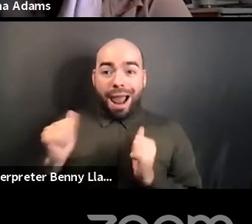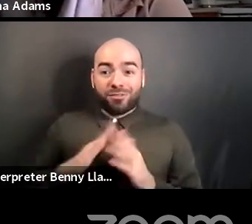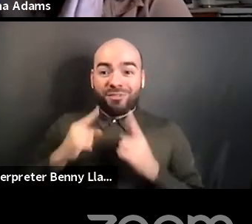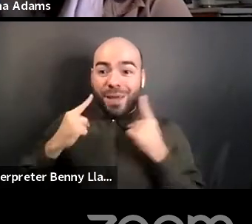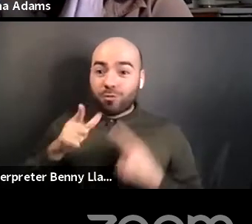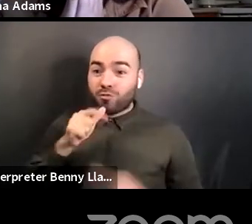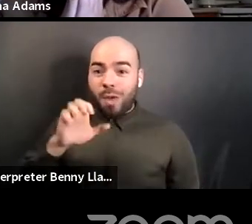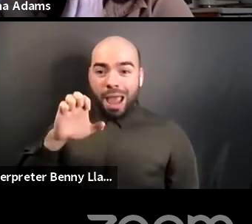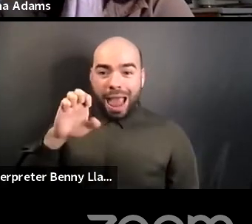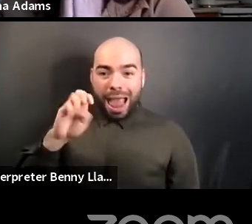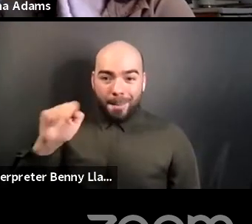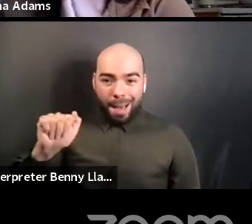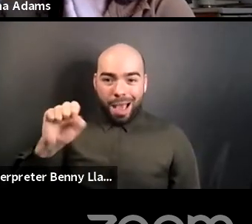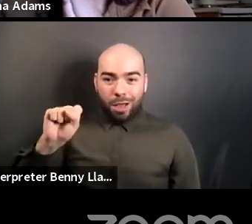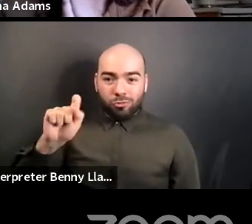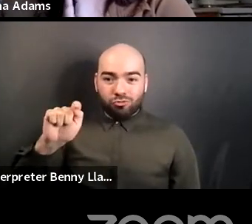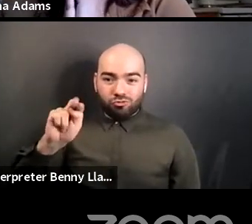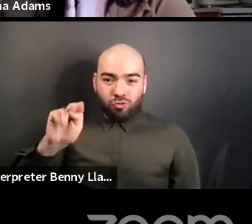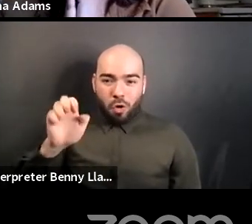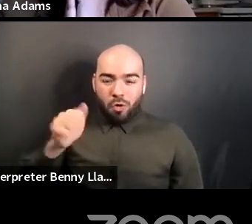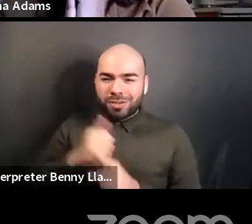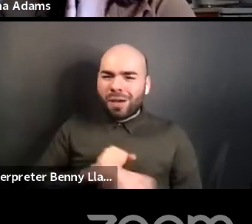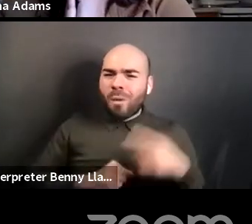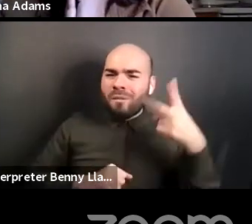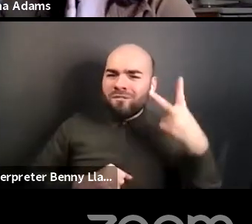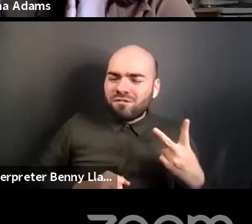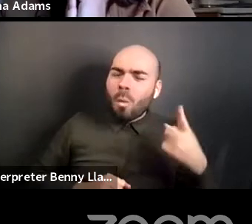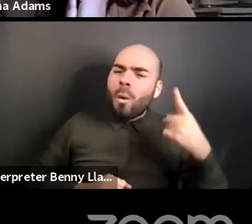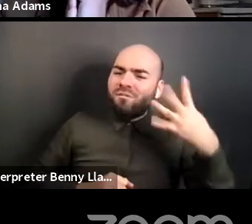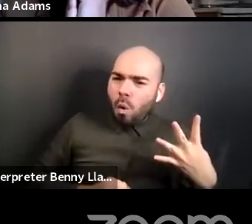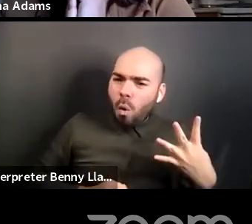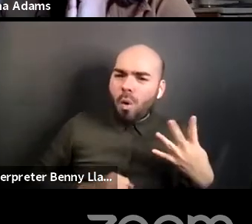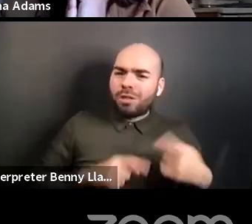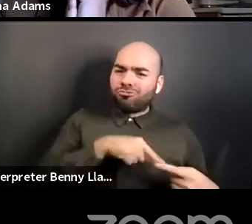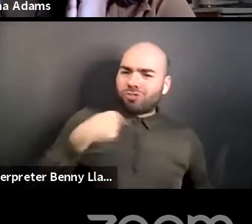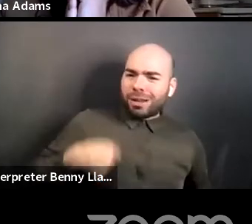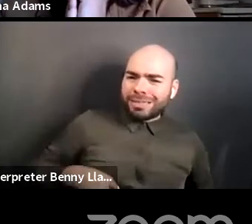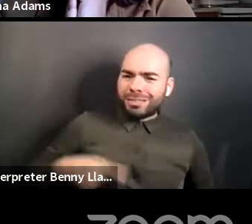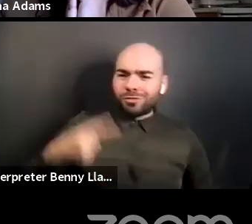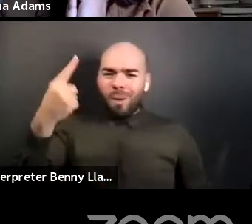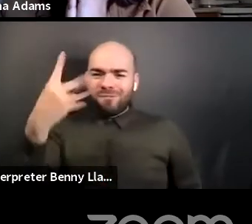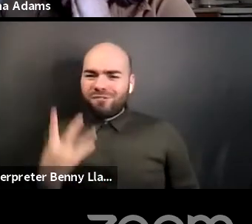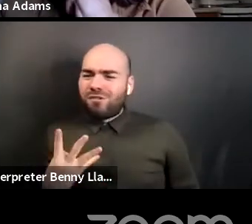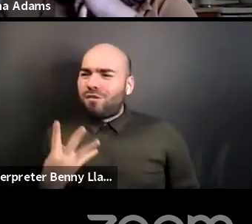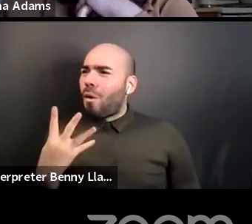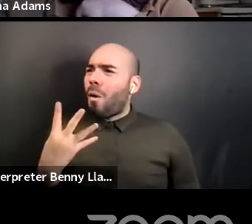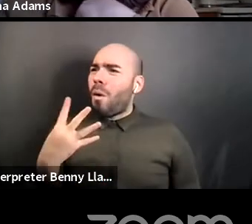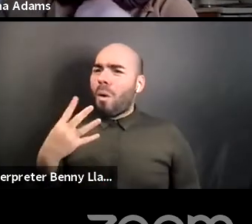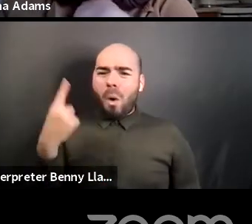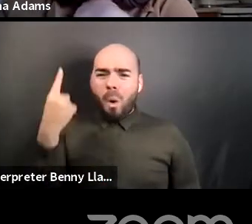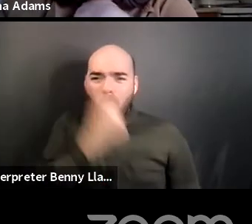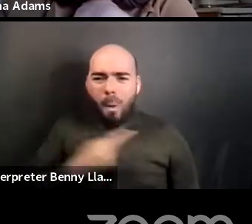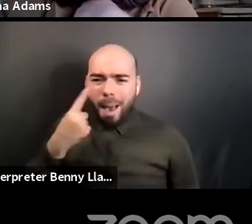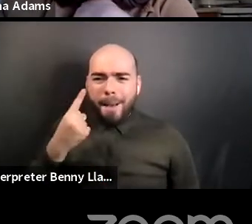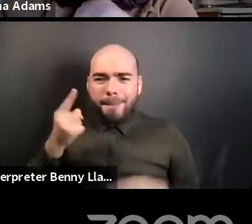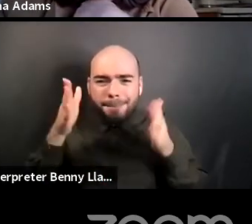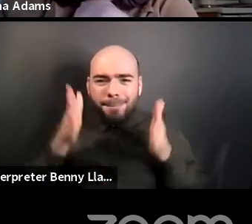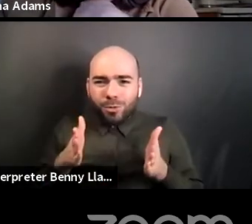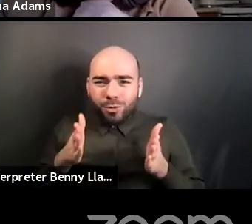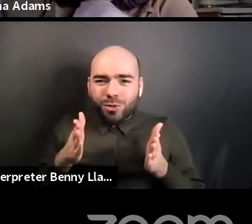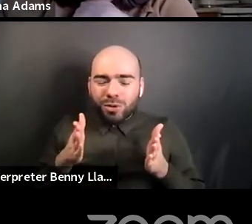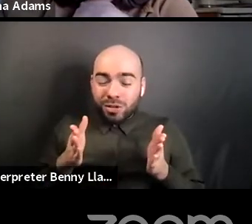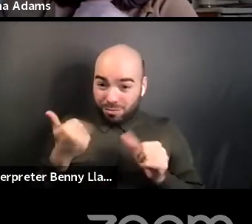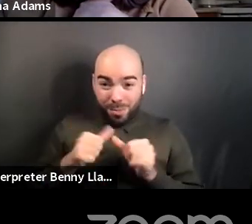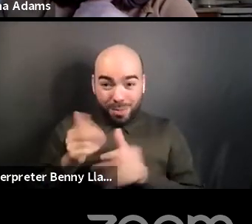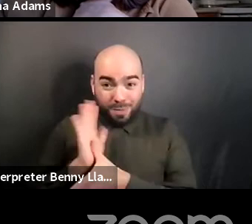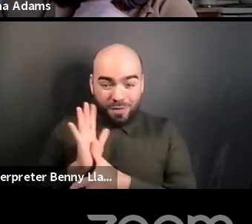the quarter Chinese, quarter Hawaiian person, and I've learned that she was also supposed to be based